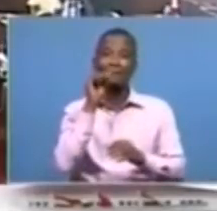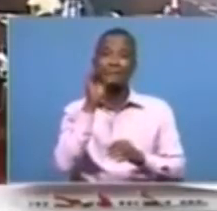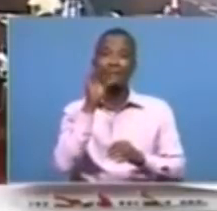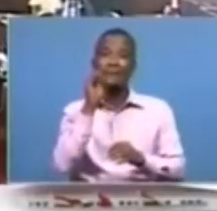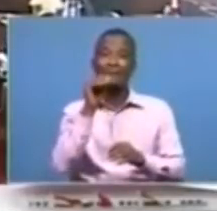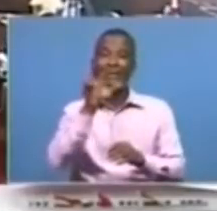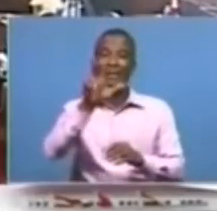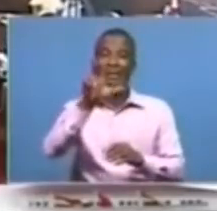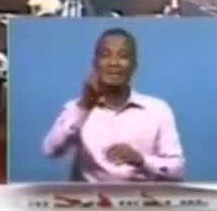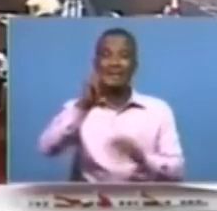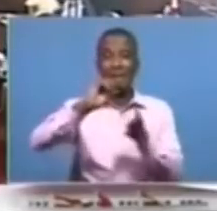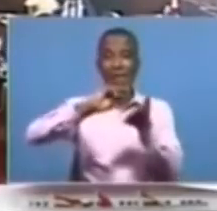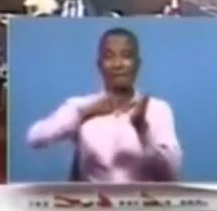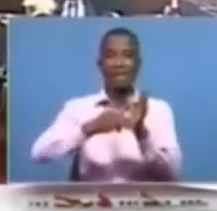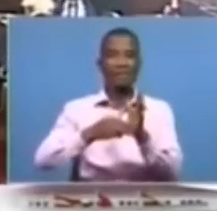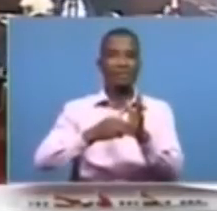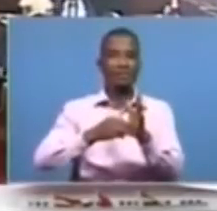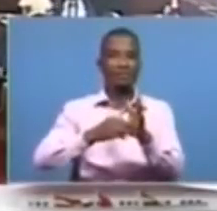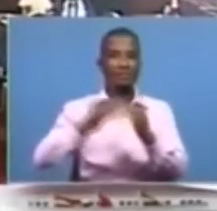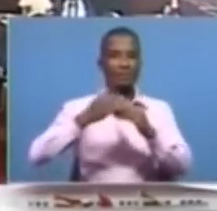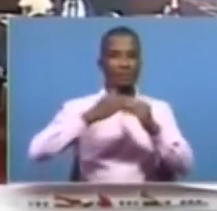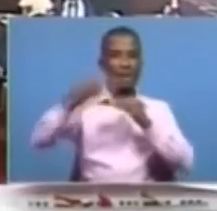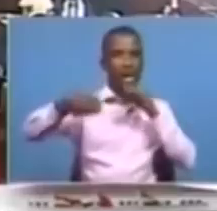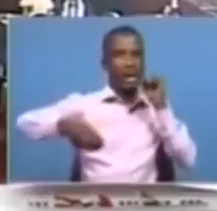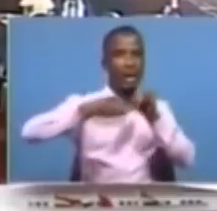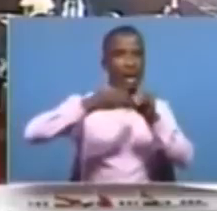Very well. And there'll be no extension of time.